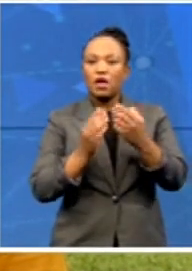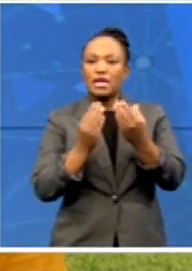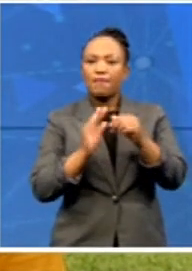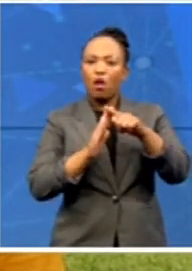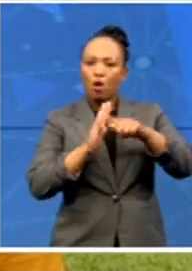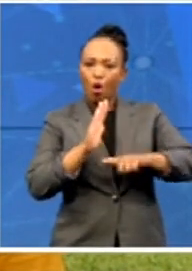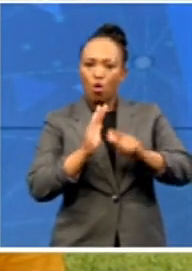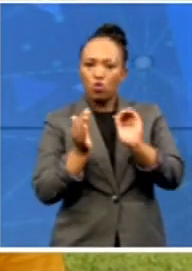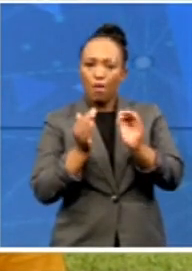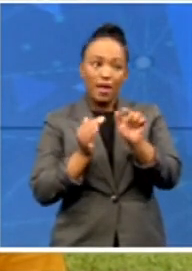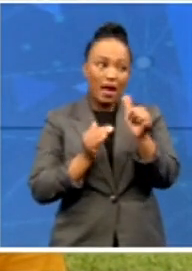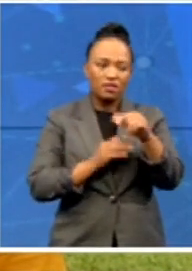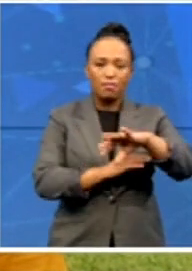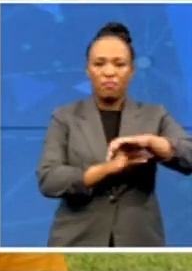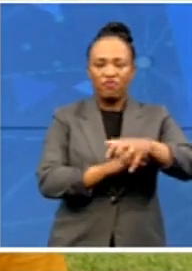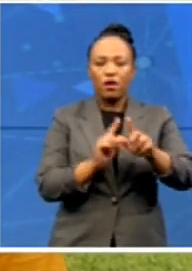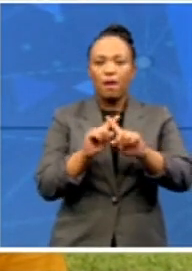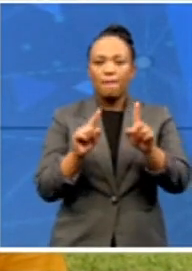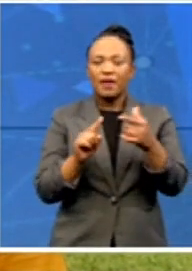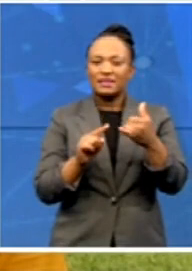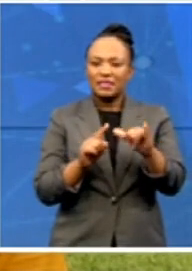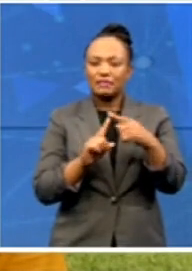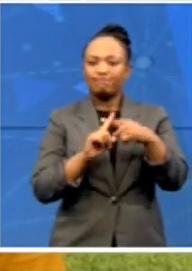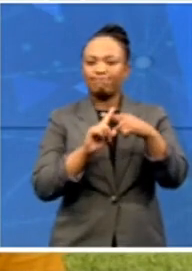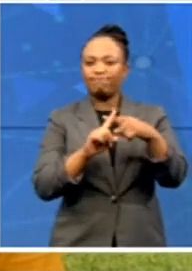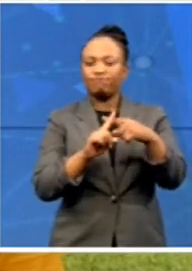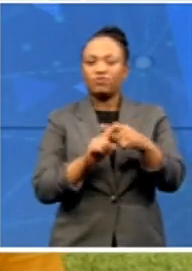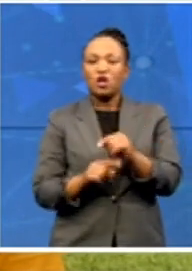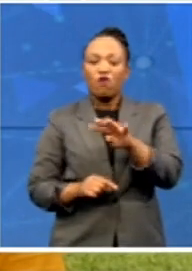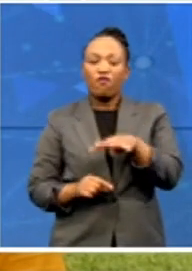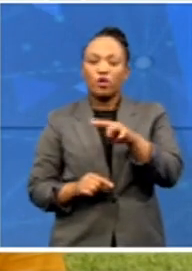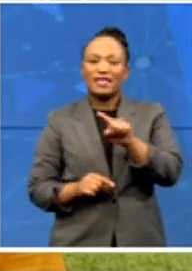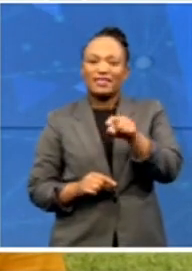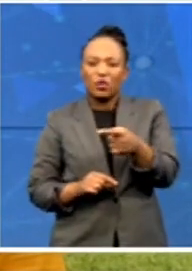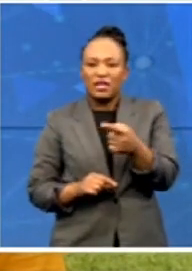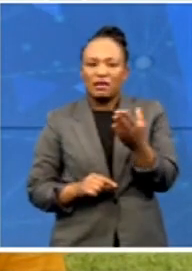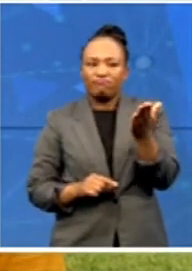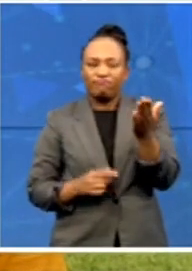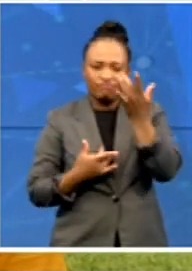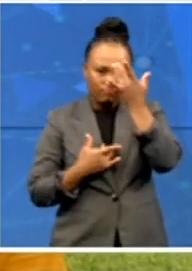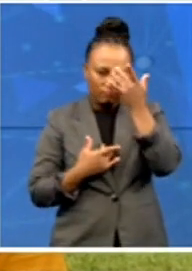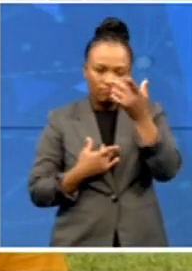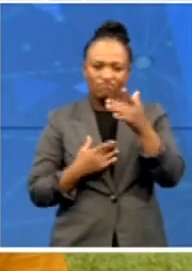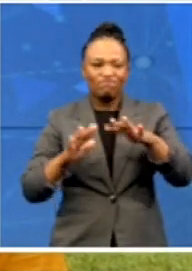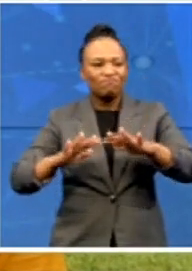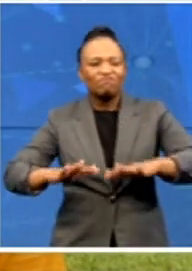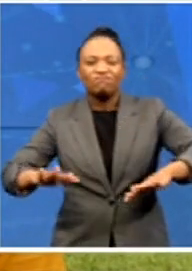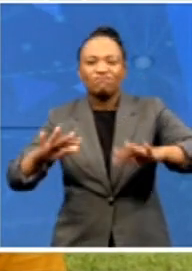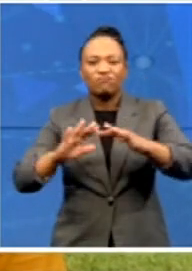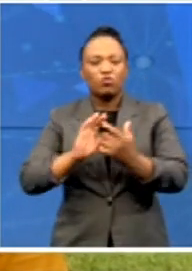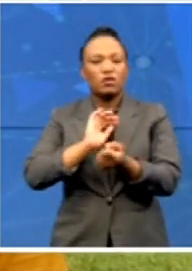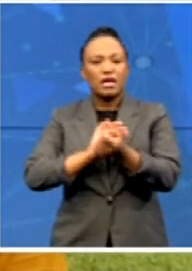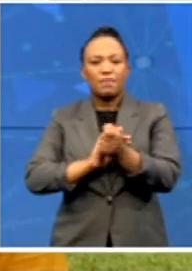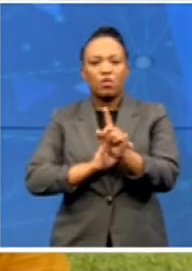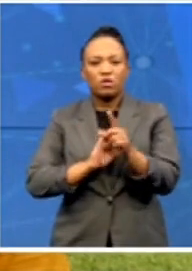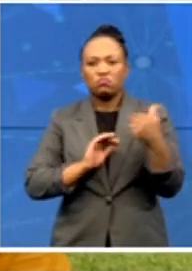sitting with active cases of over 14,000. What's the feeling in the province from those that you have spoke to? The